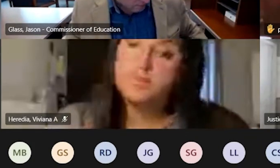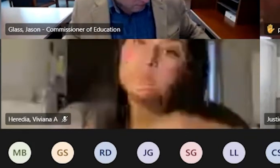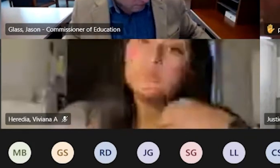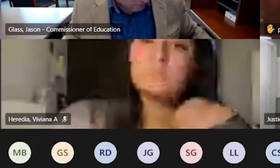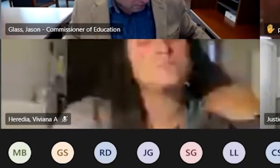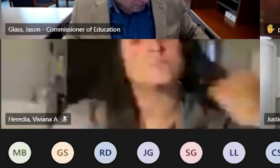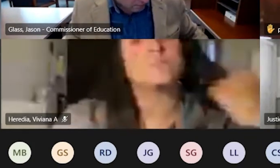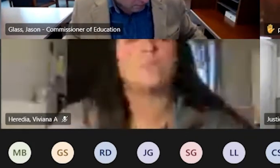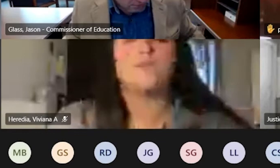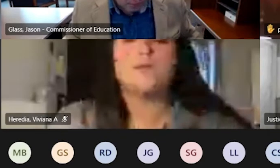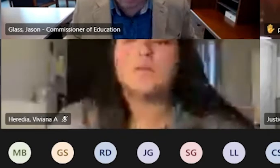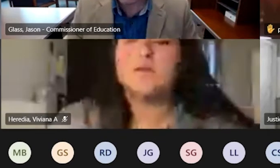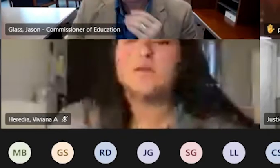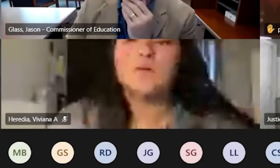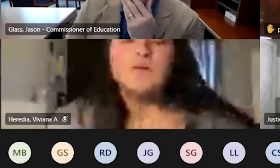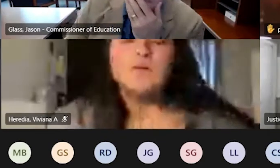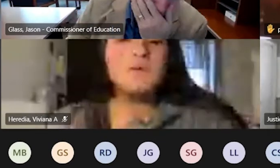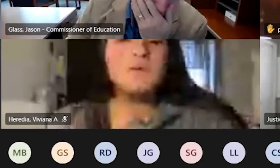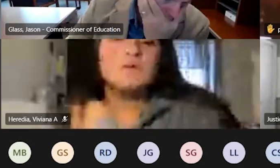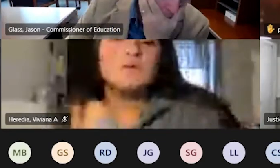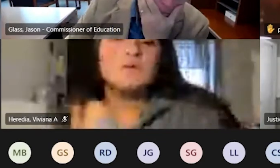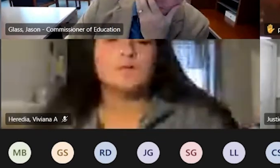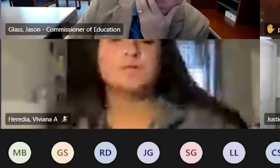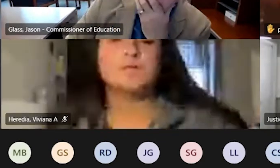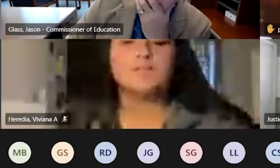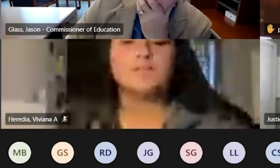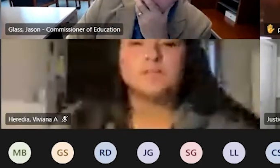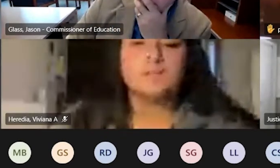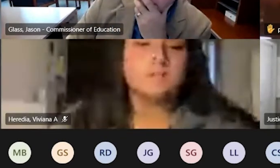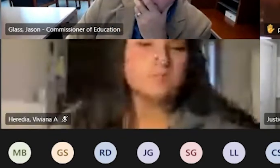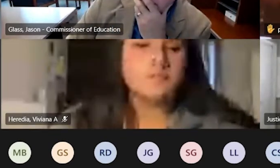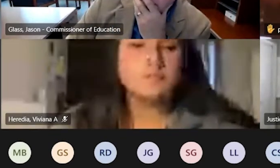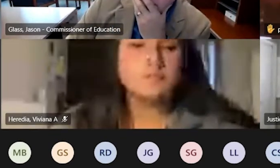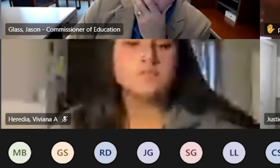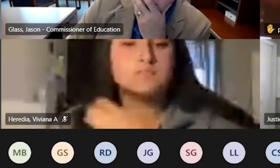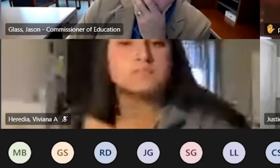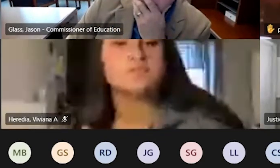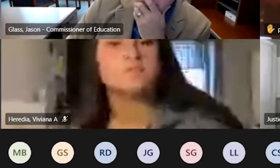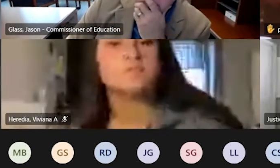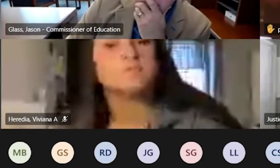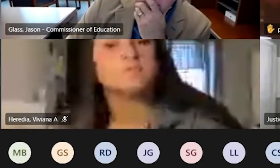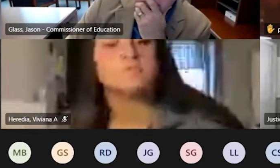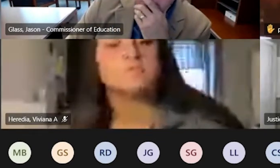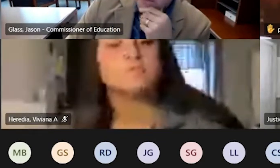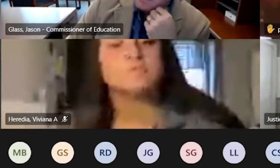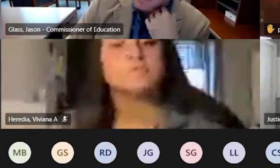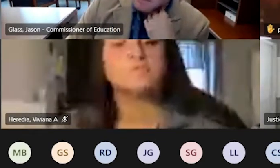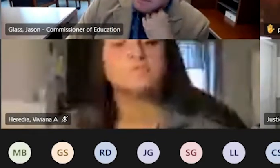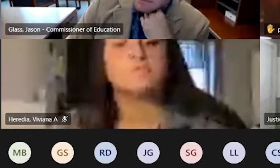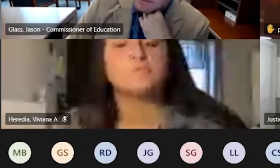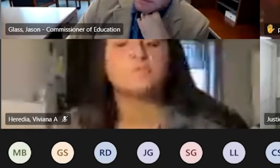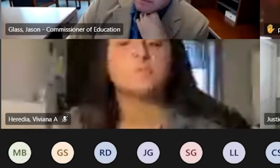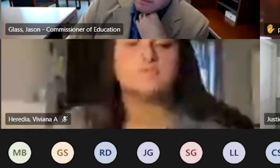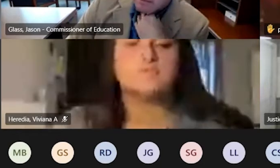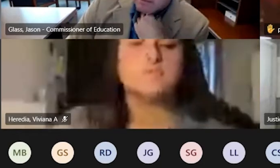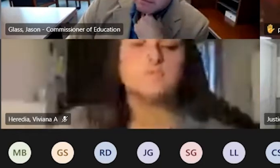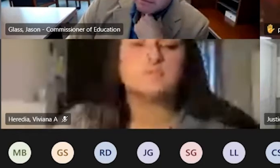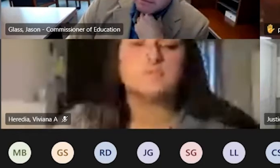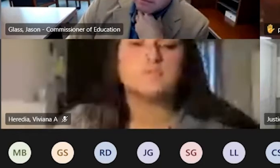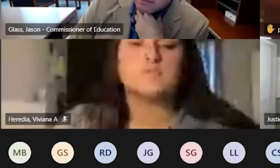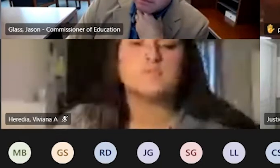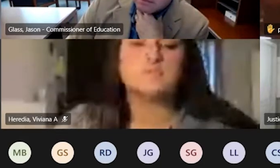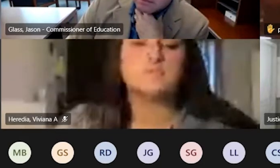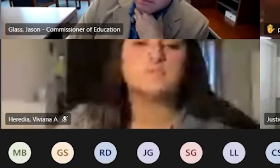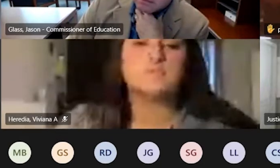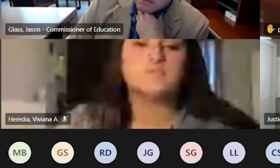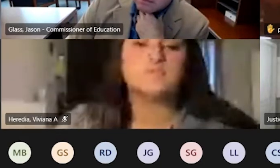who everyone is around, and so that it's easier to notify if there is a positive case. So I do think that it is important that we look at